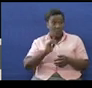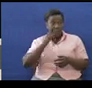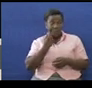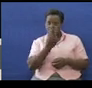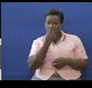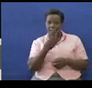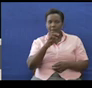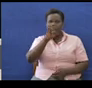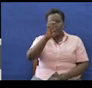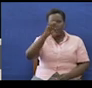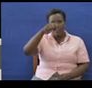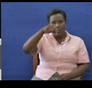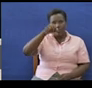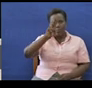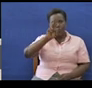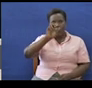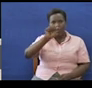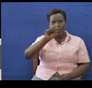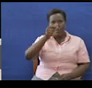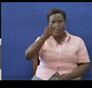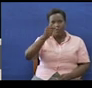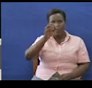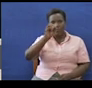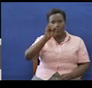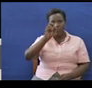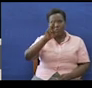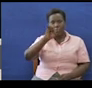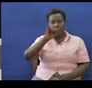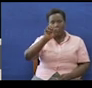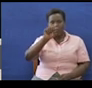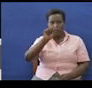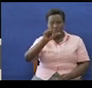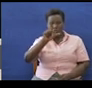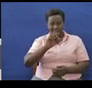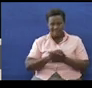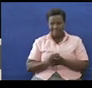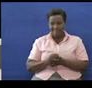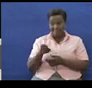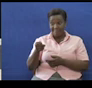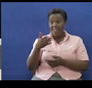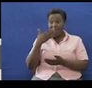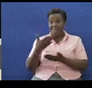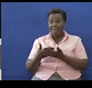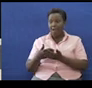When we think of equatorial climatic areas, for example, the Congo